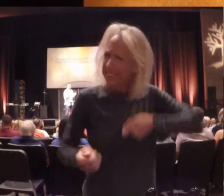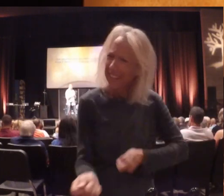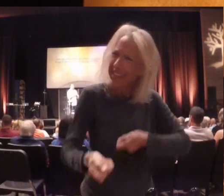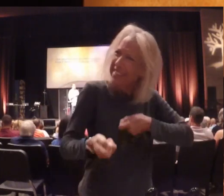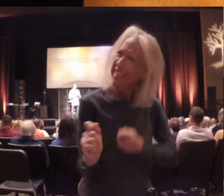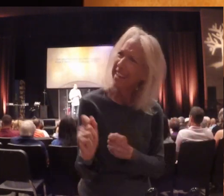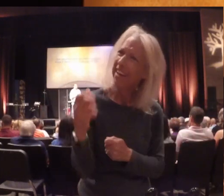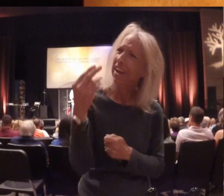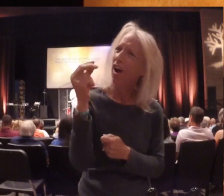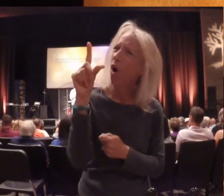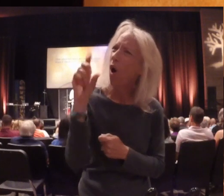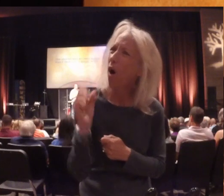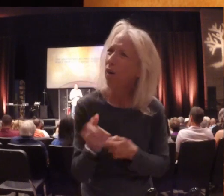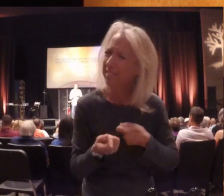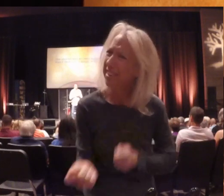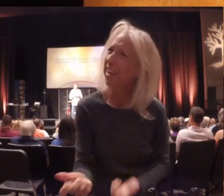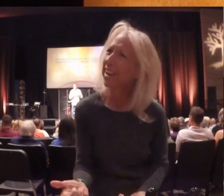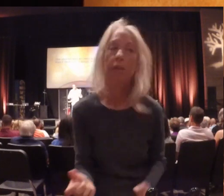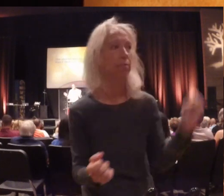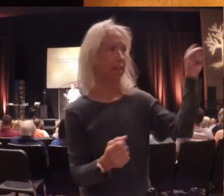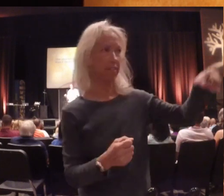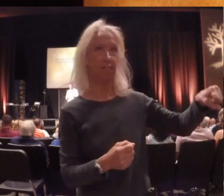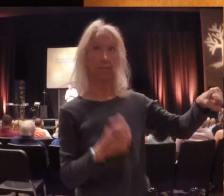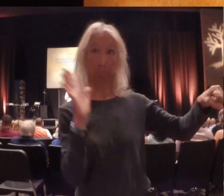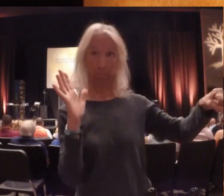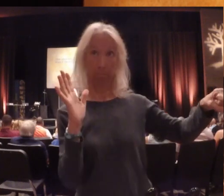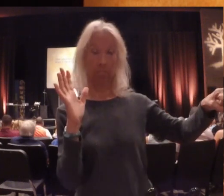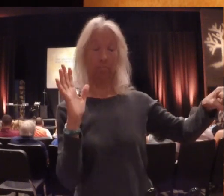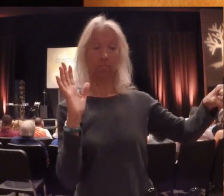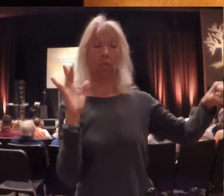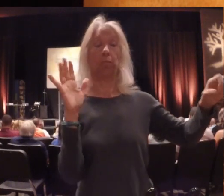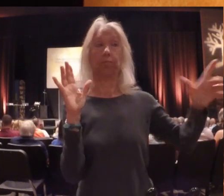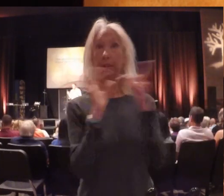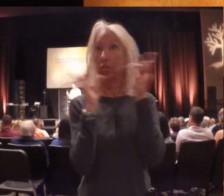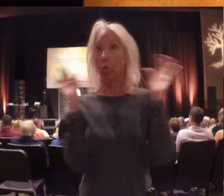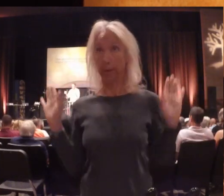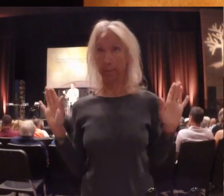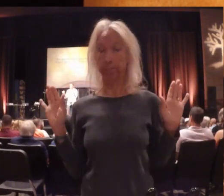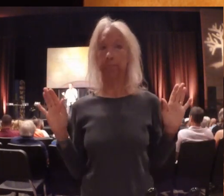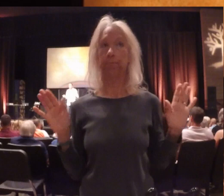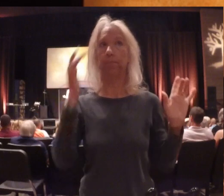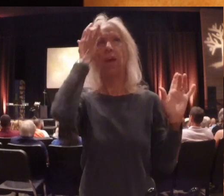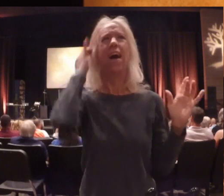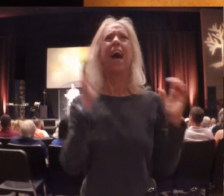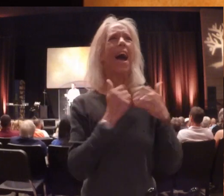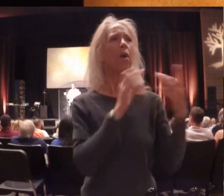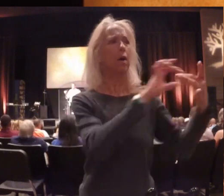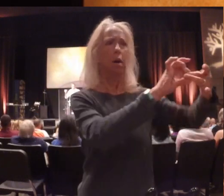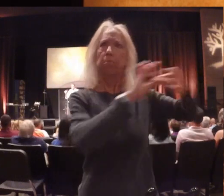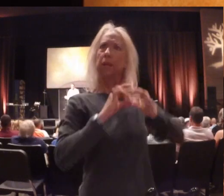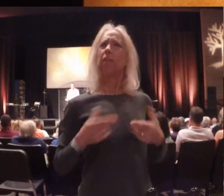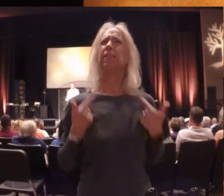context of our story this morning. So the rest of the time, I want to look at the story and see how it applies to our life.